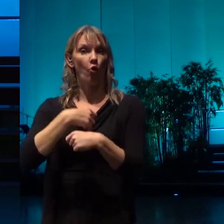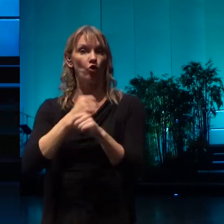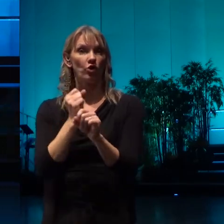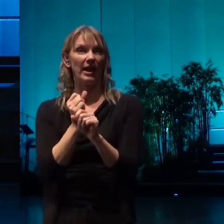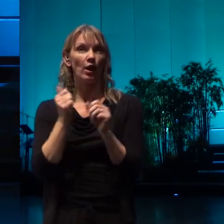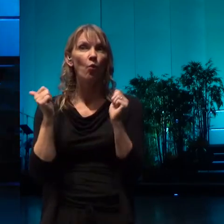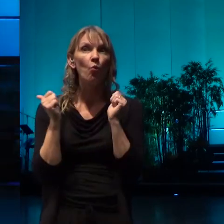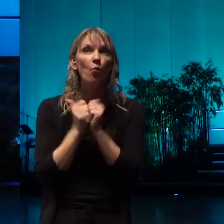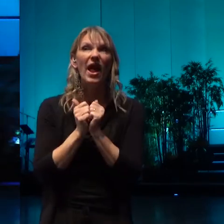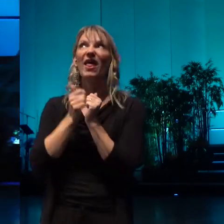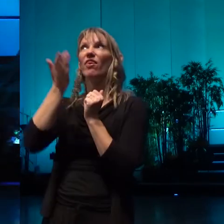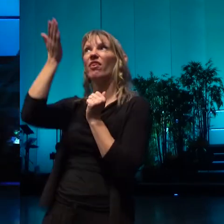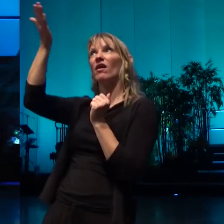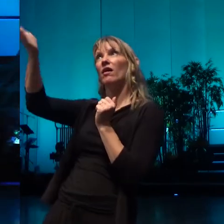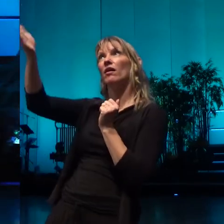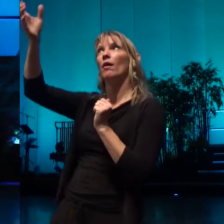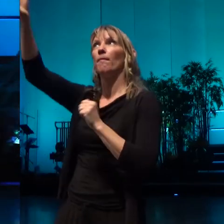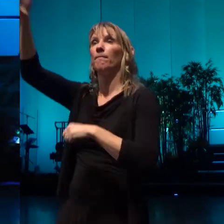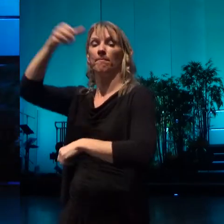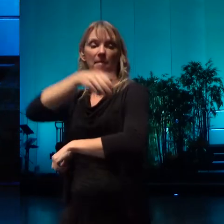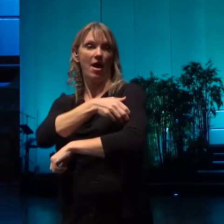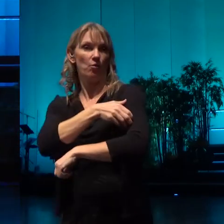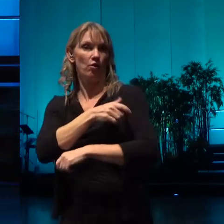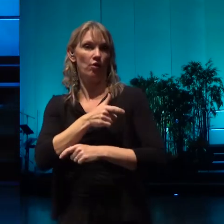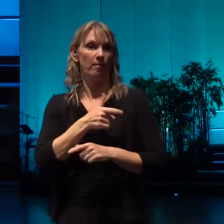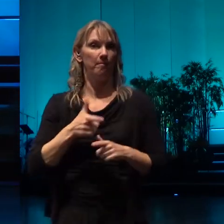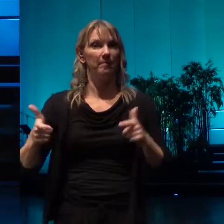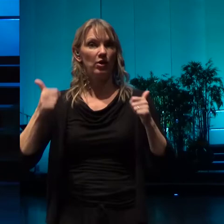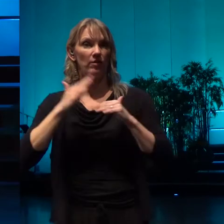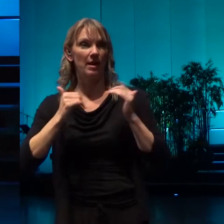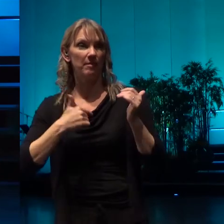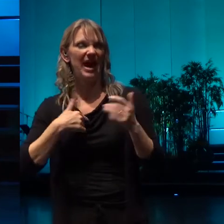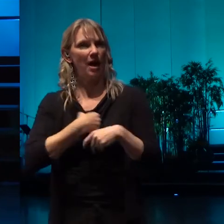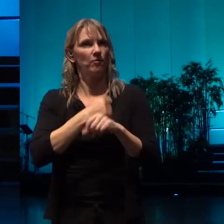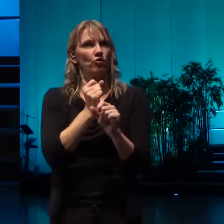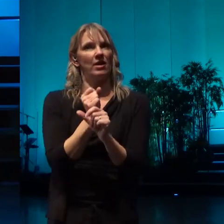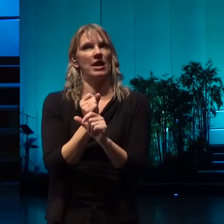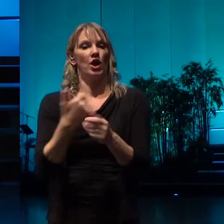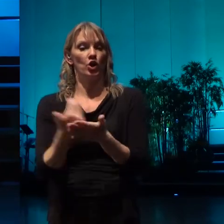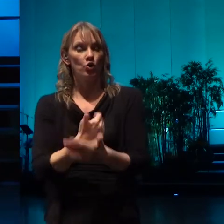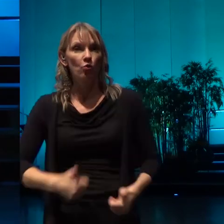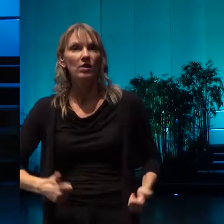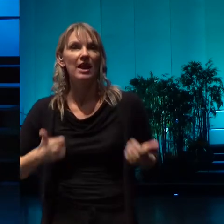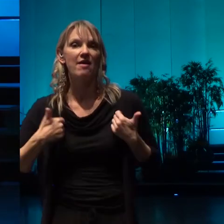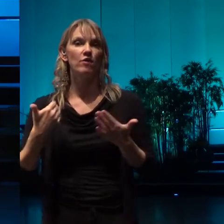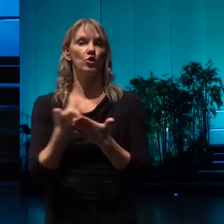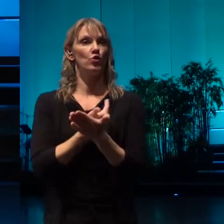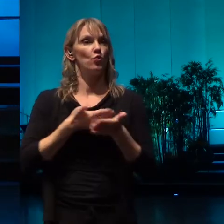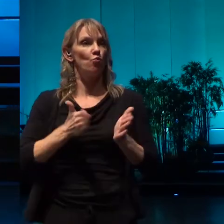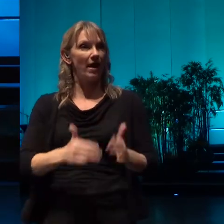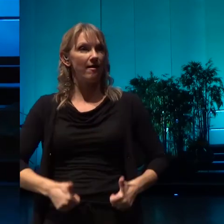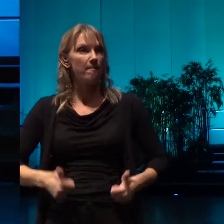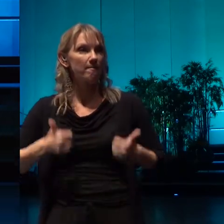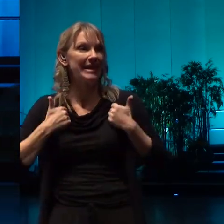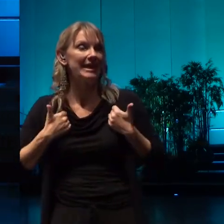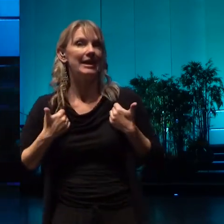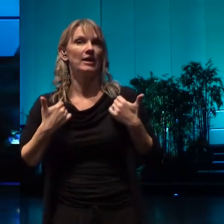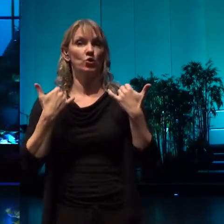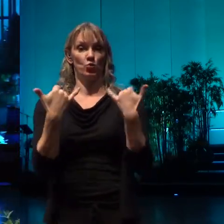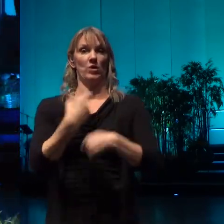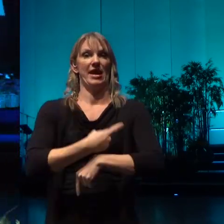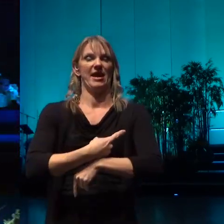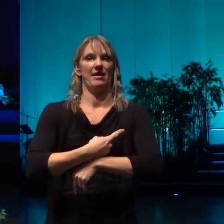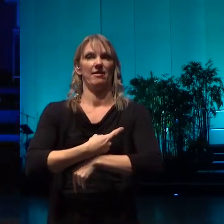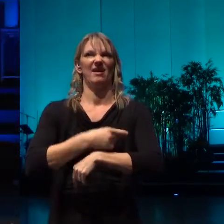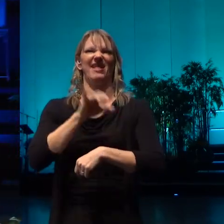with a power greater than I am a new life and a new way of being today. And that's what these 5